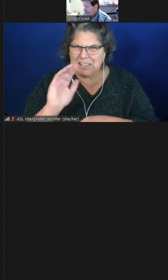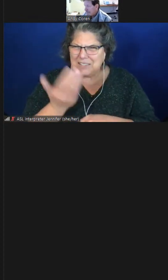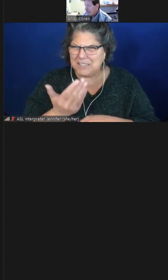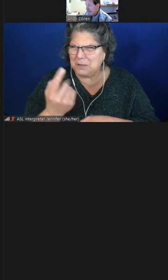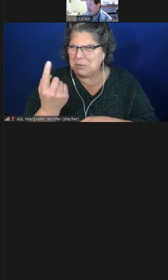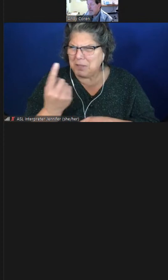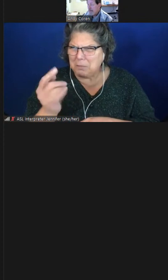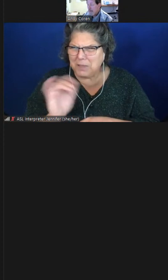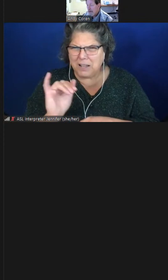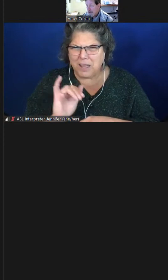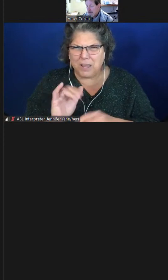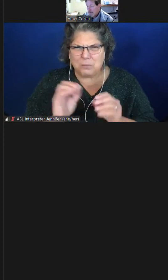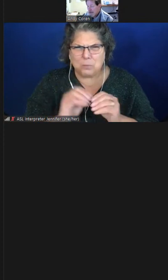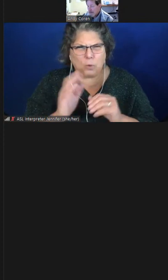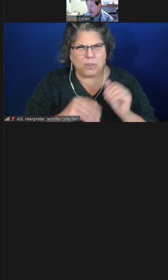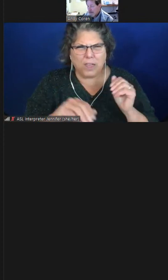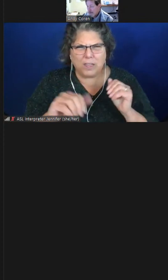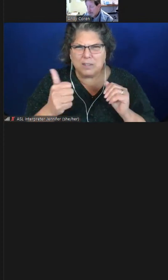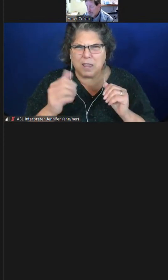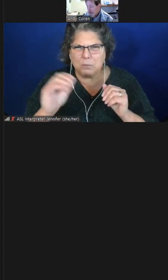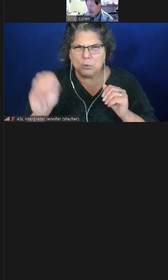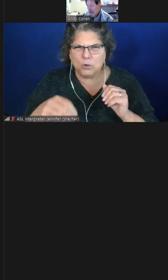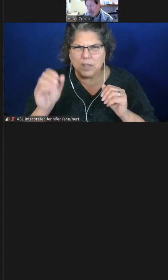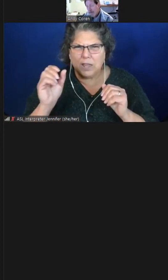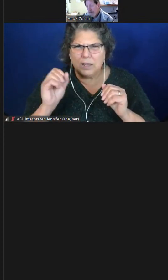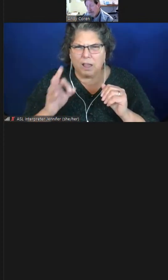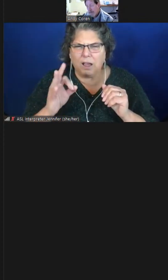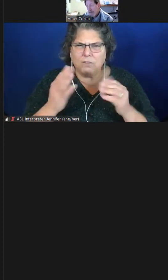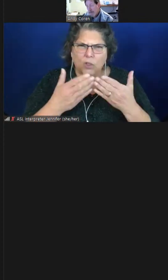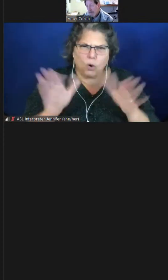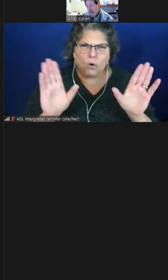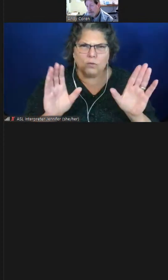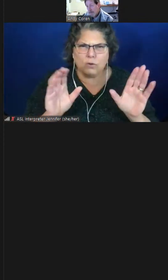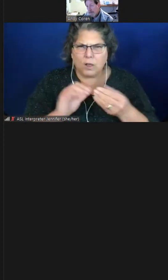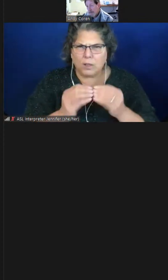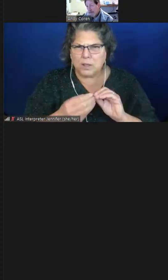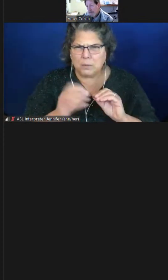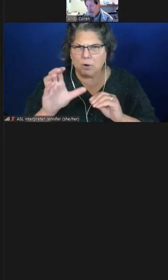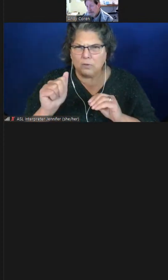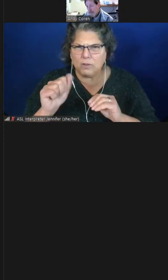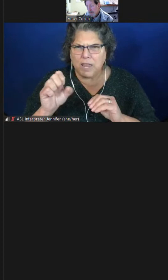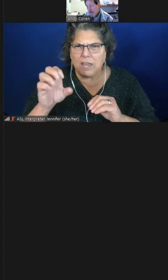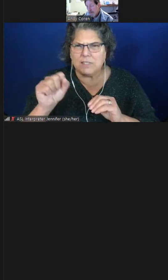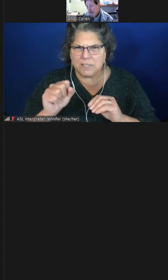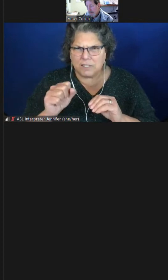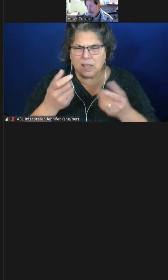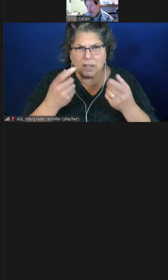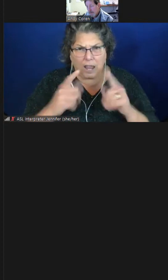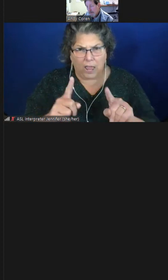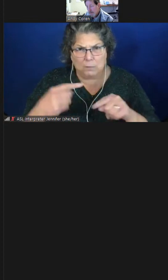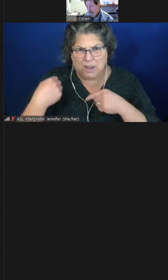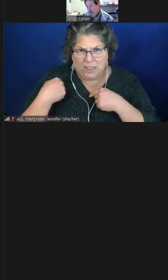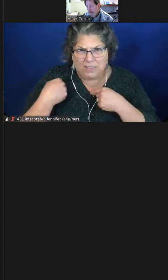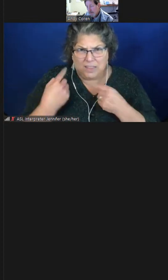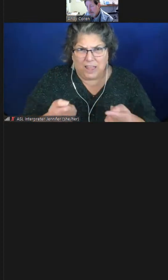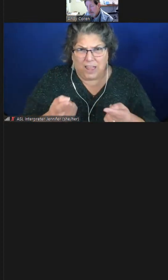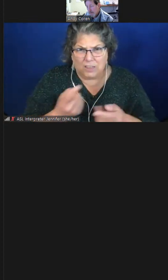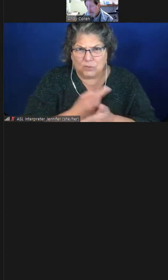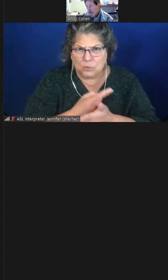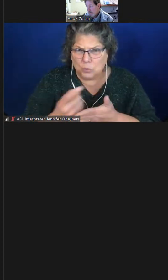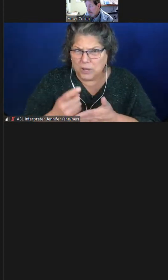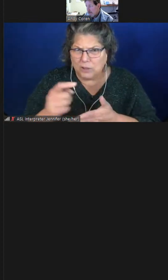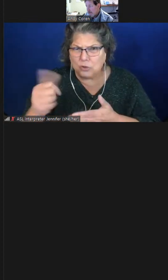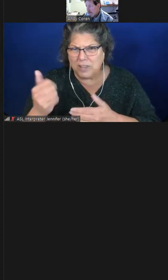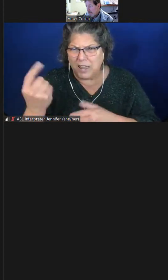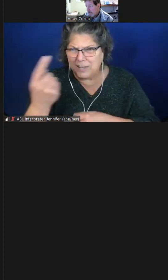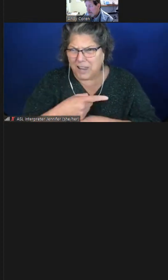like over 10% of the overall cases had occurred in the last week to 10